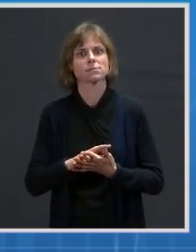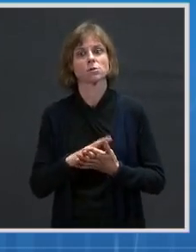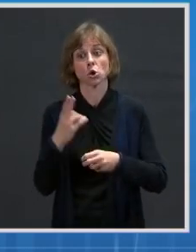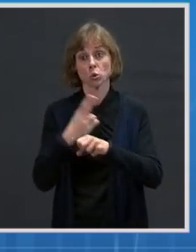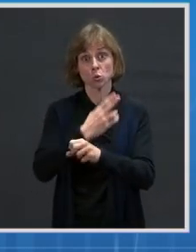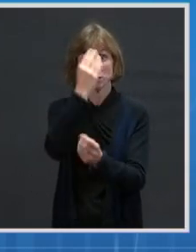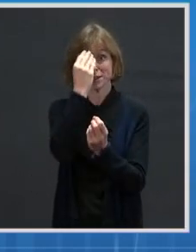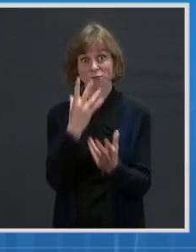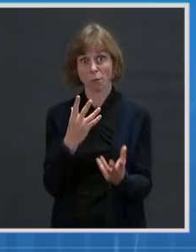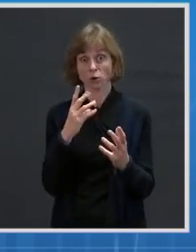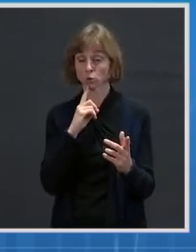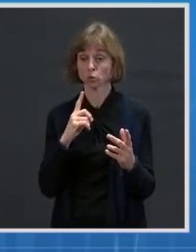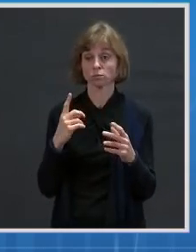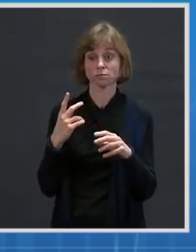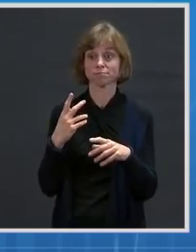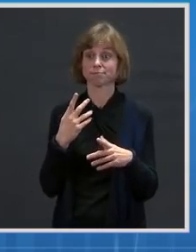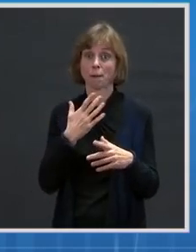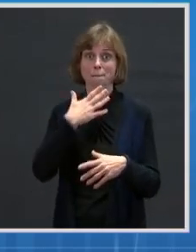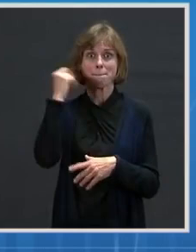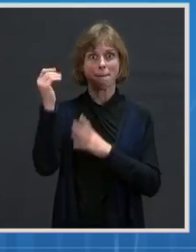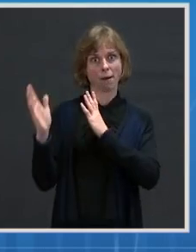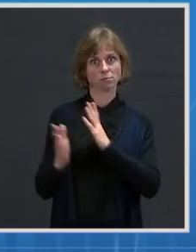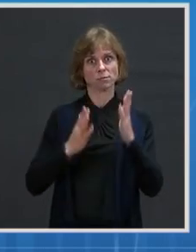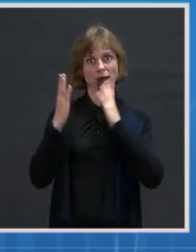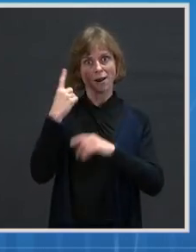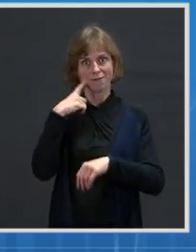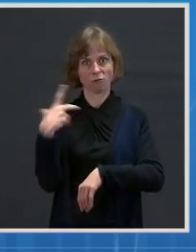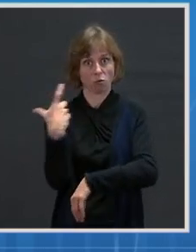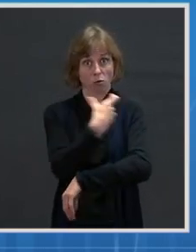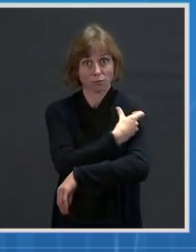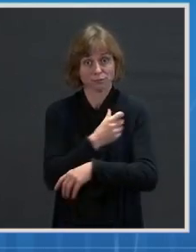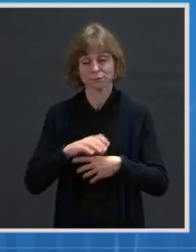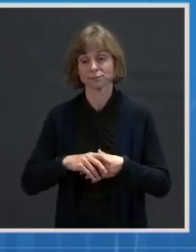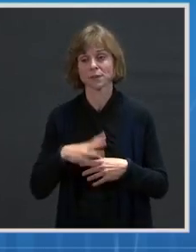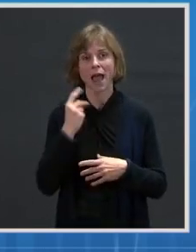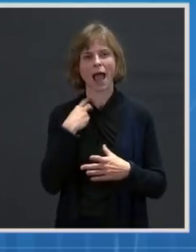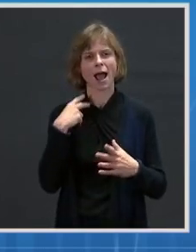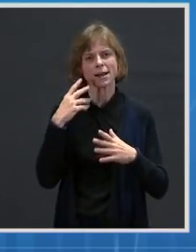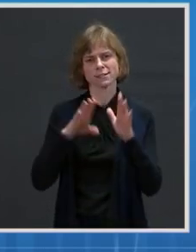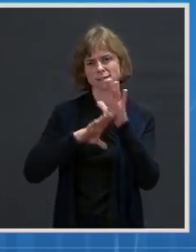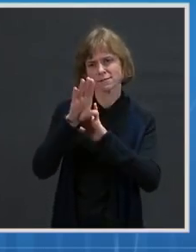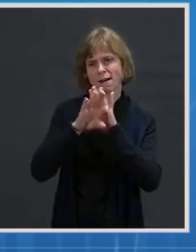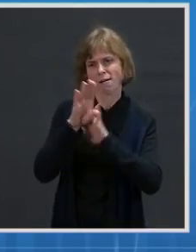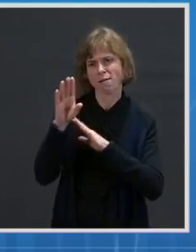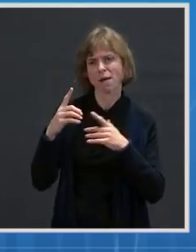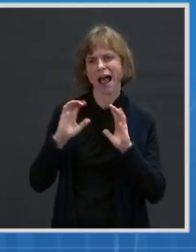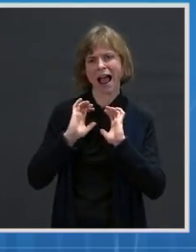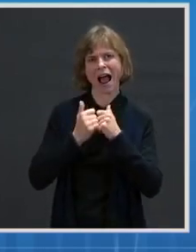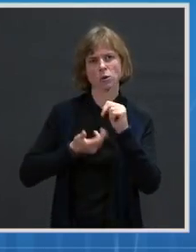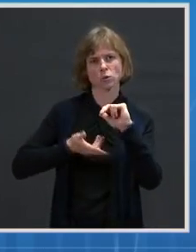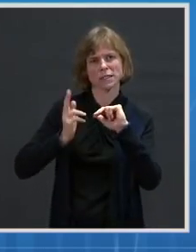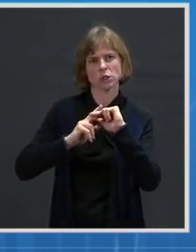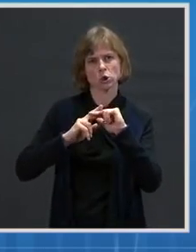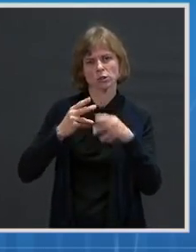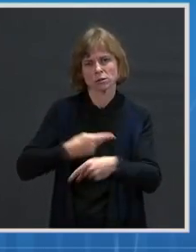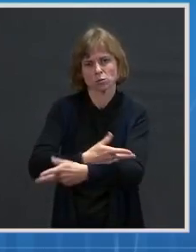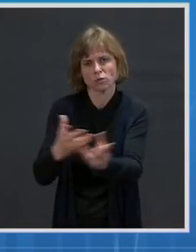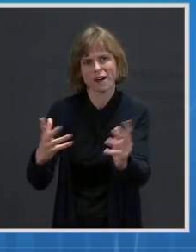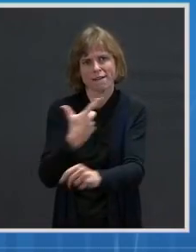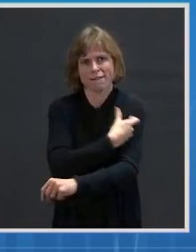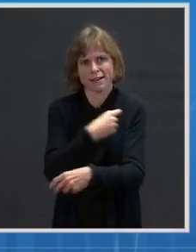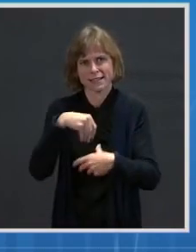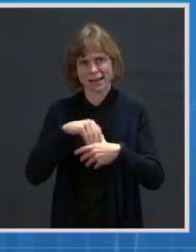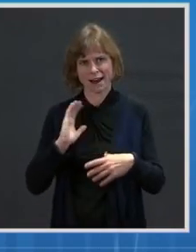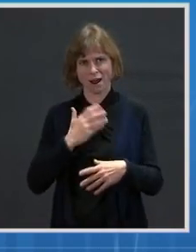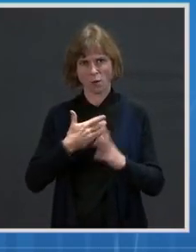vaccine implementation, and provide practical real-world experience on how to increase vaccination capacities in our communities.